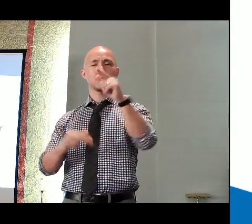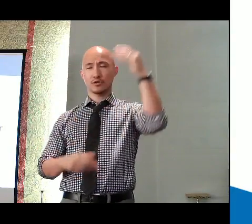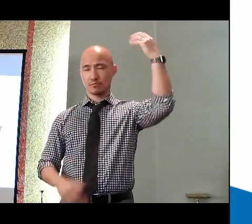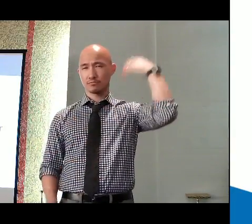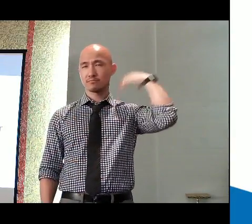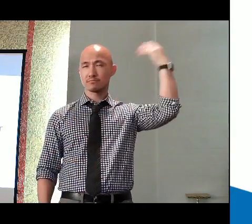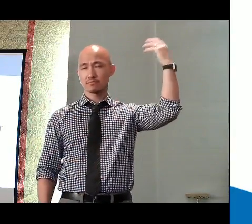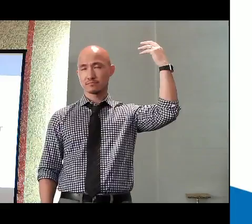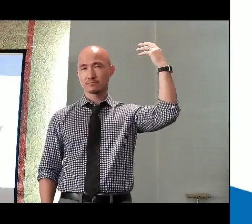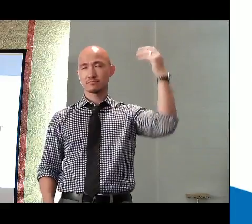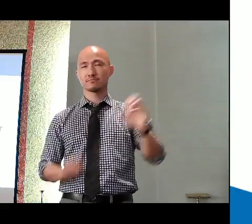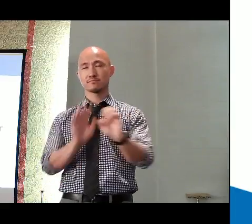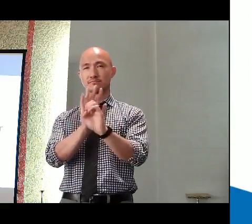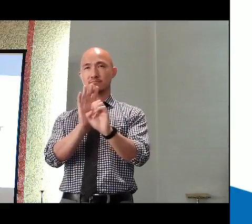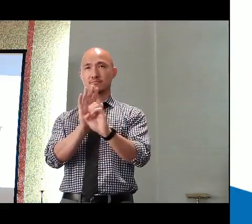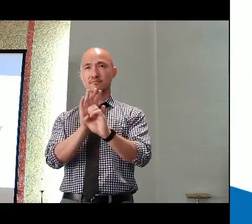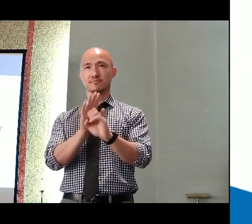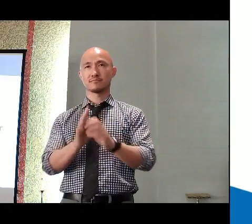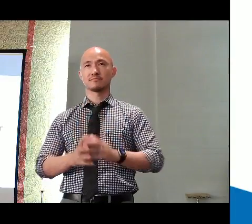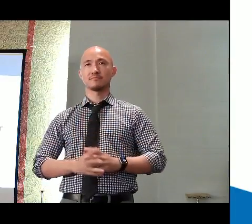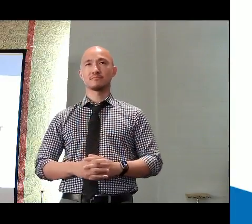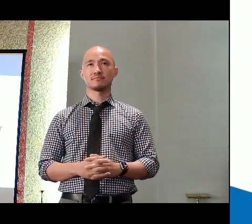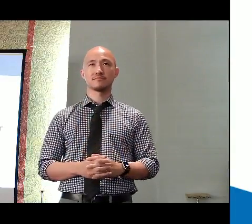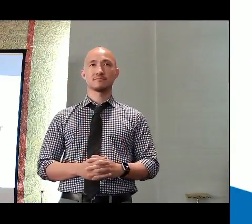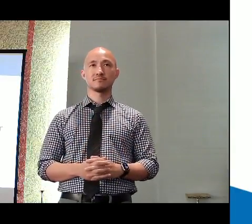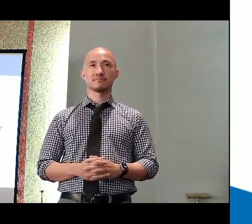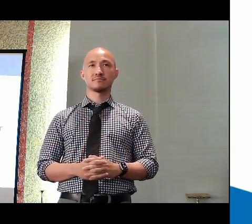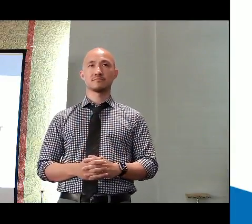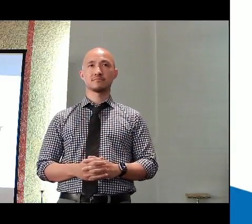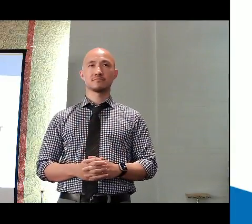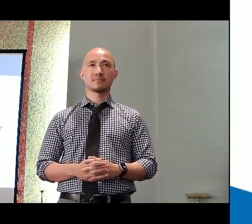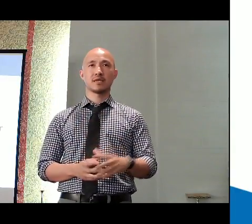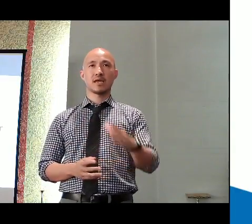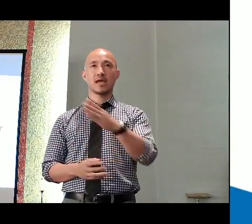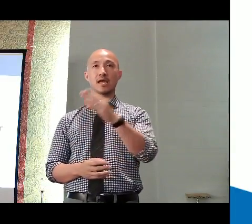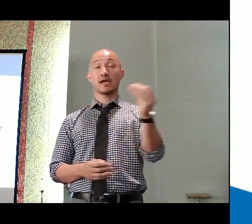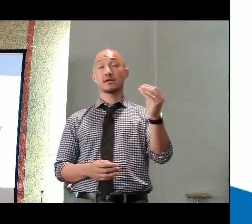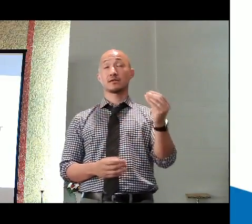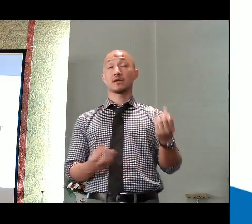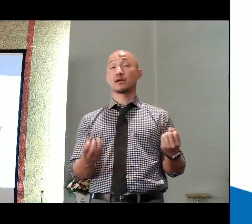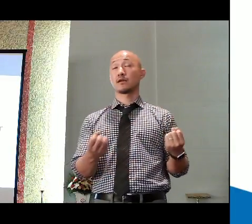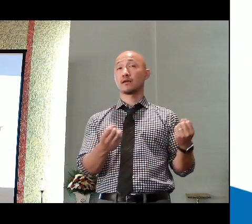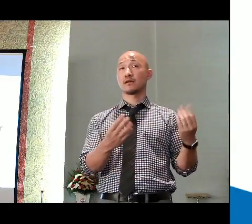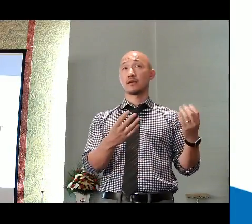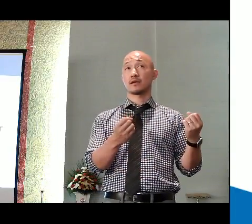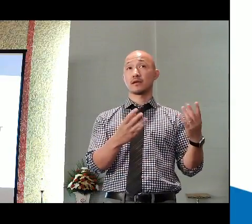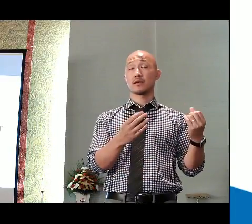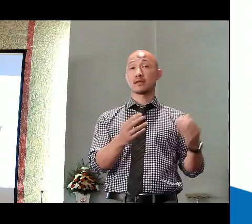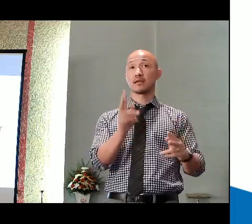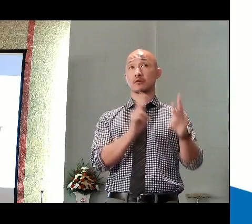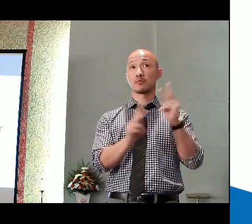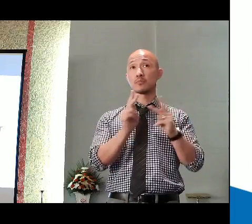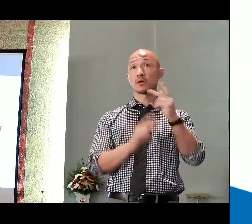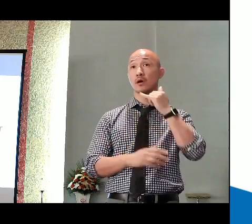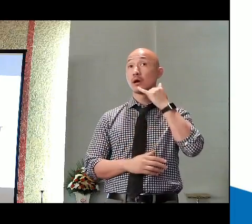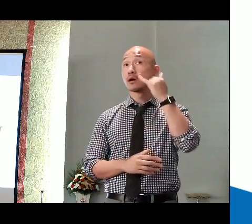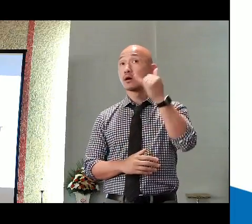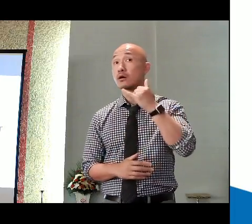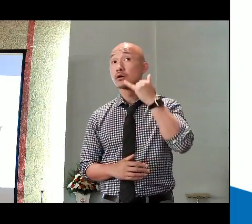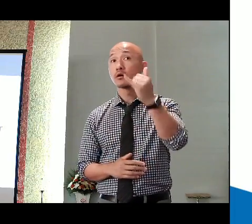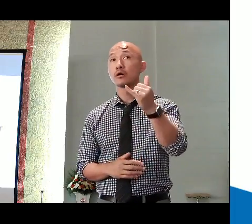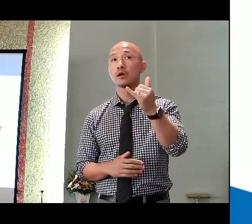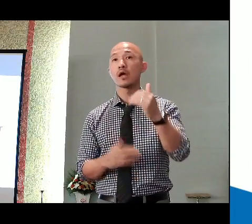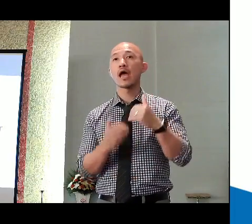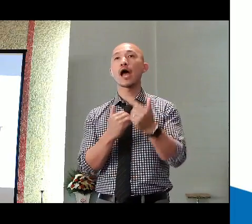you got that position, and hundreds of shareholders are going to be calling you, are going to want to know, what are